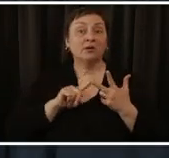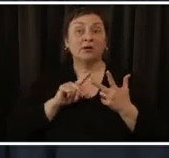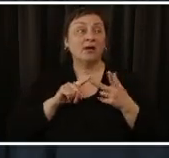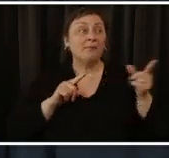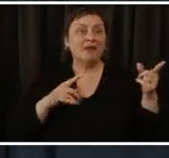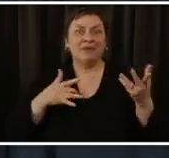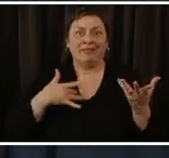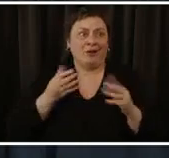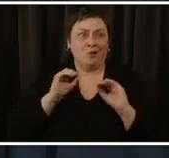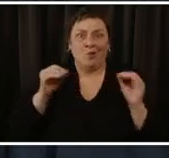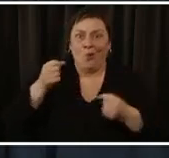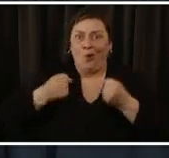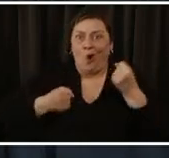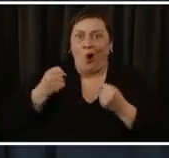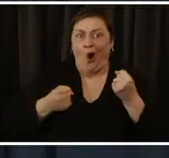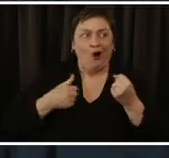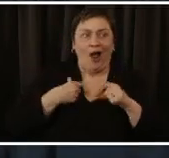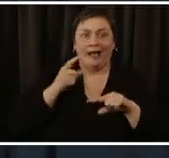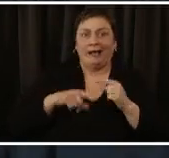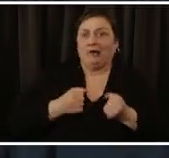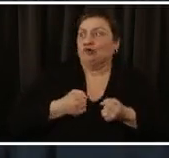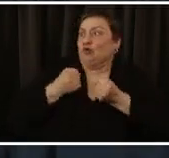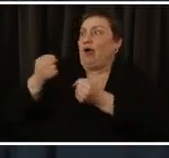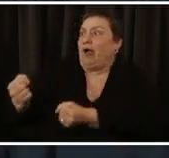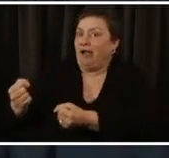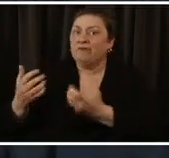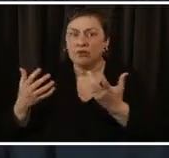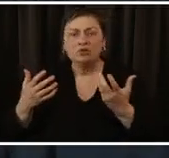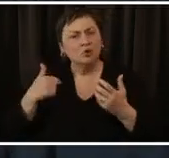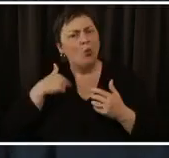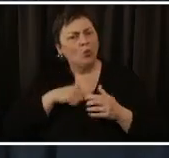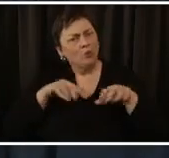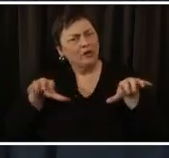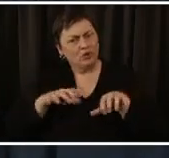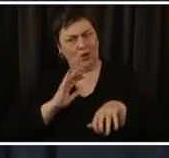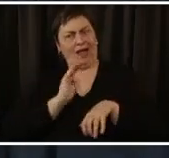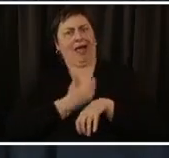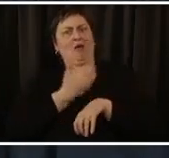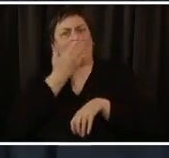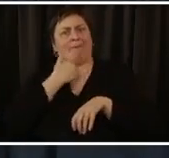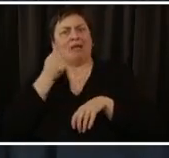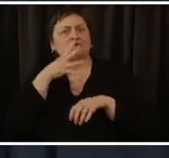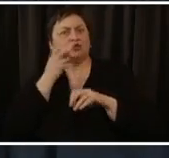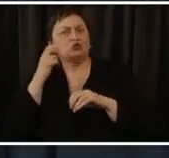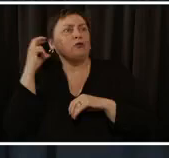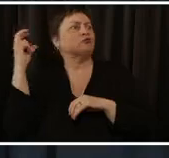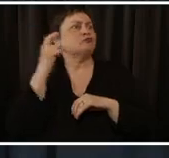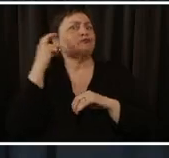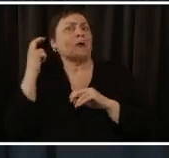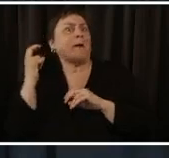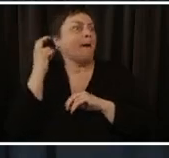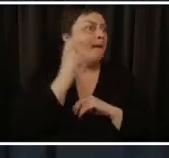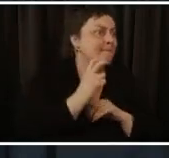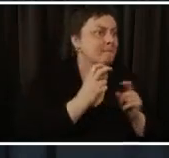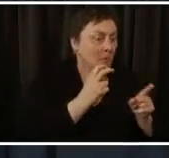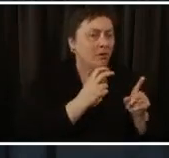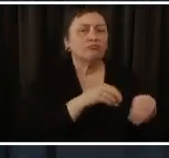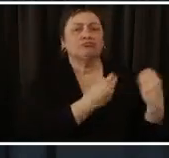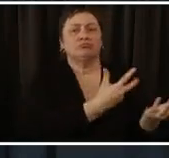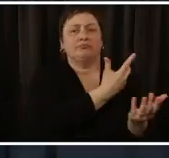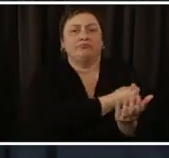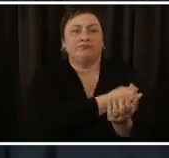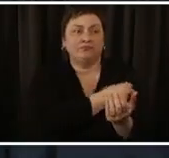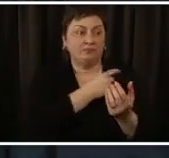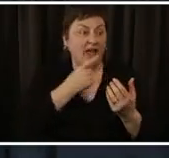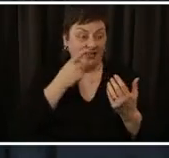drive a vehicle to a site to get vaccinated. So we do our best to meet them where they are. And we've had over 200 equity clinics